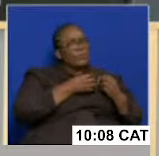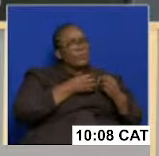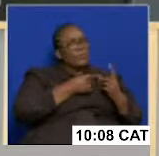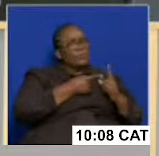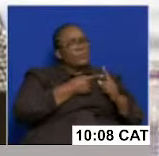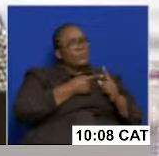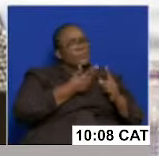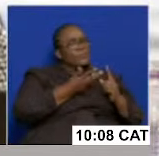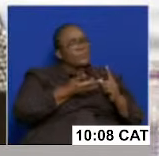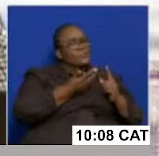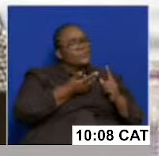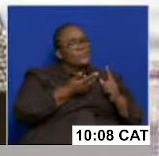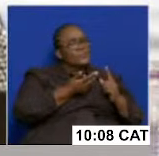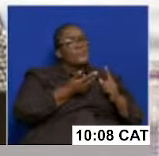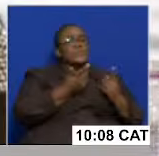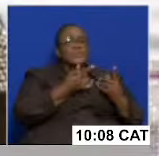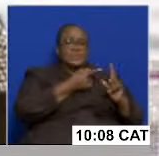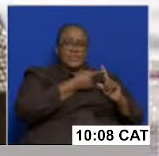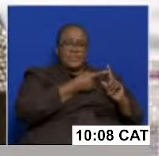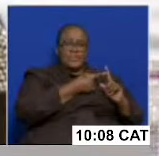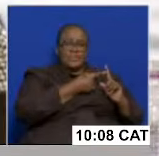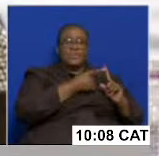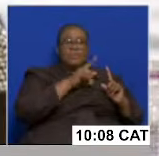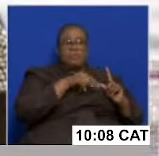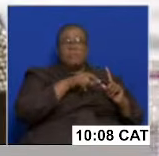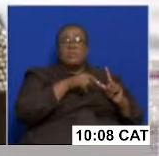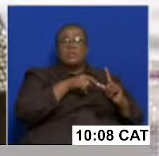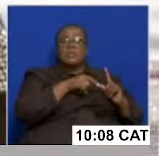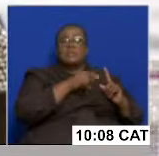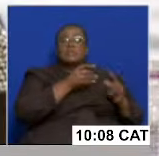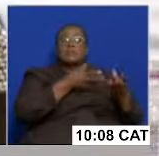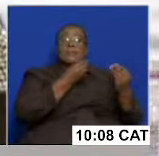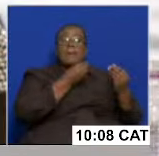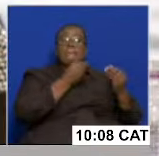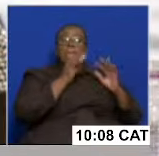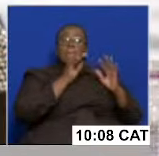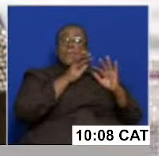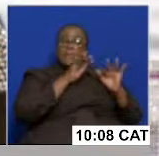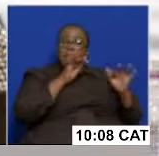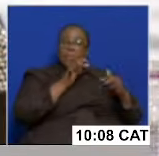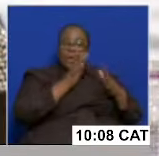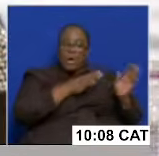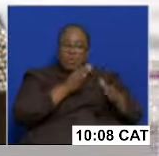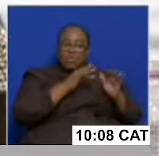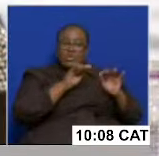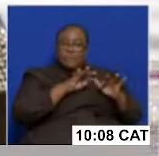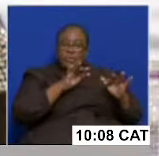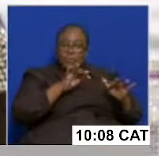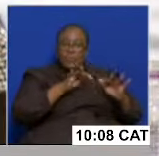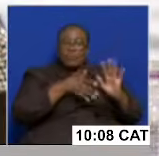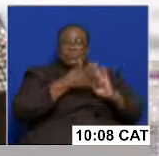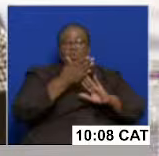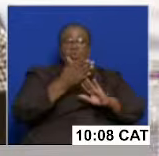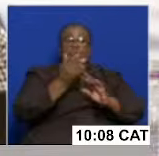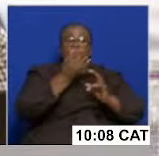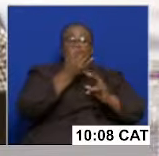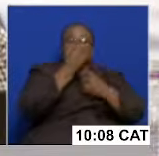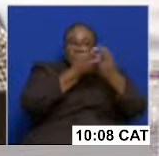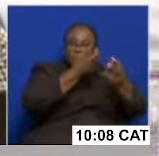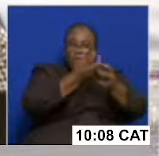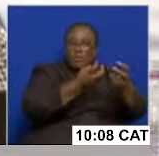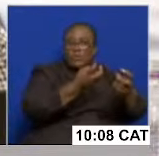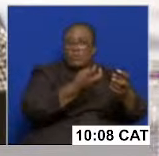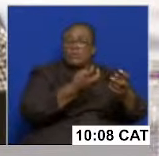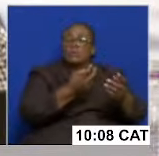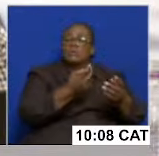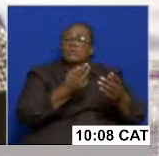Mr. Mkwanazi was supposed to get people who will go and follow up that information. Okay. And what do you mean